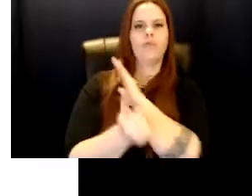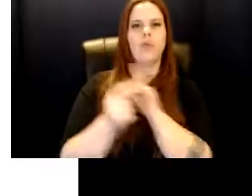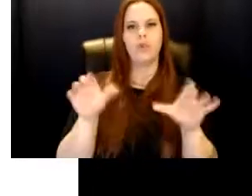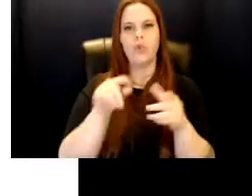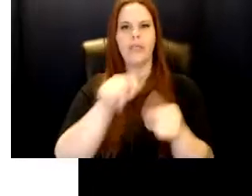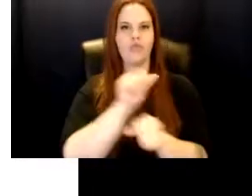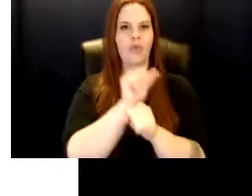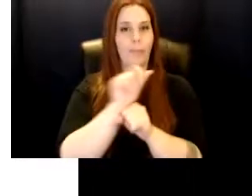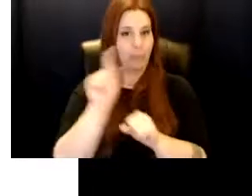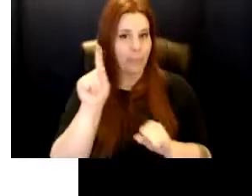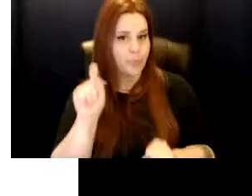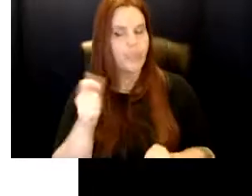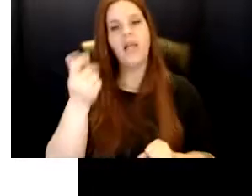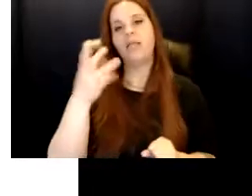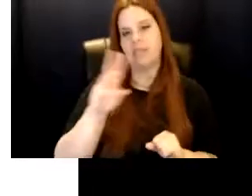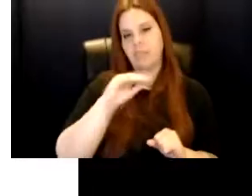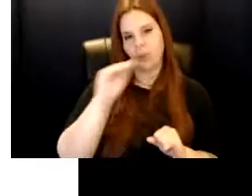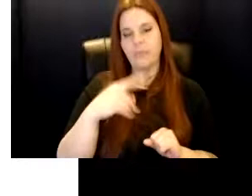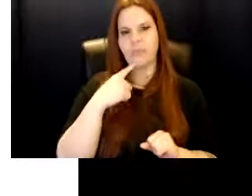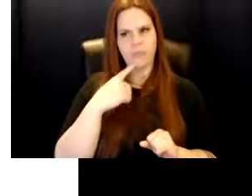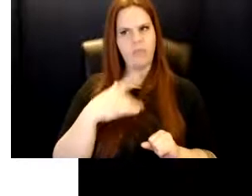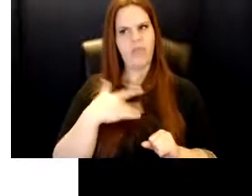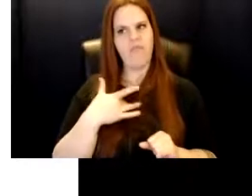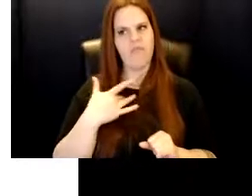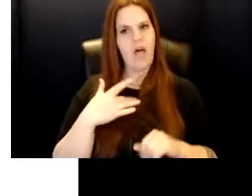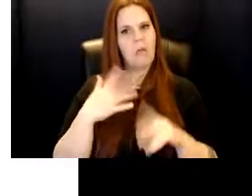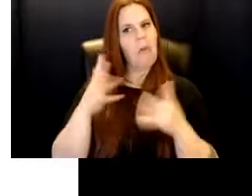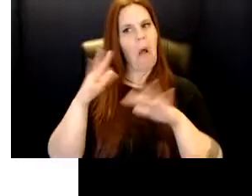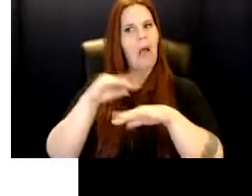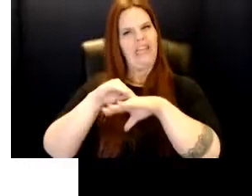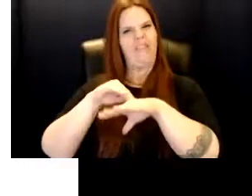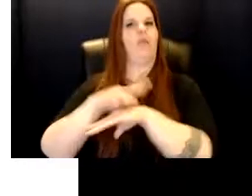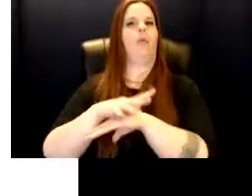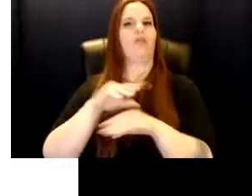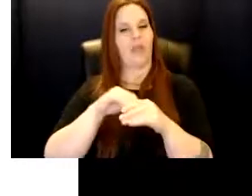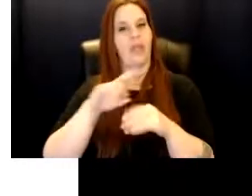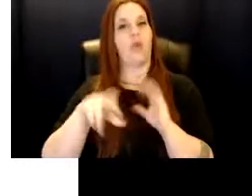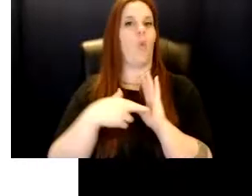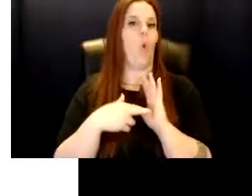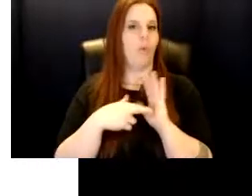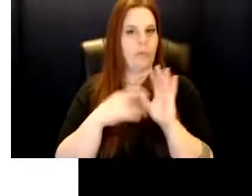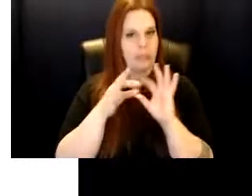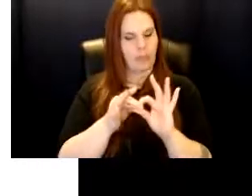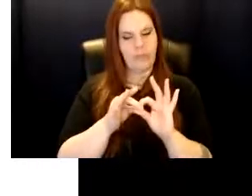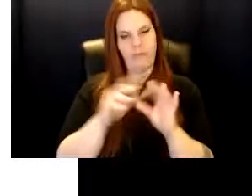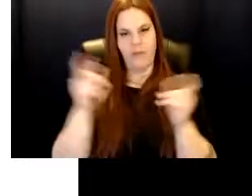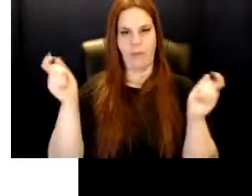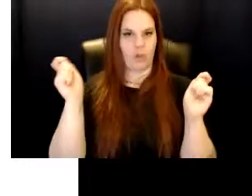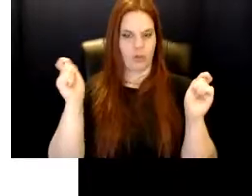job? 16% said they felt influential in their role in terms of emergency